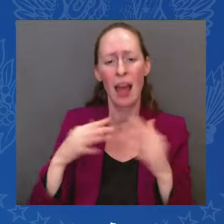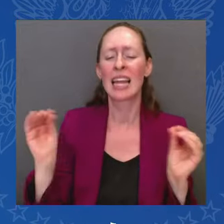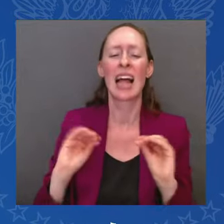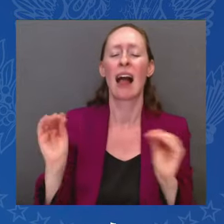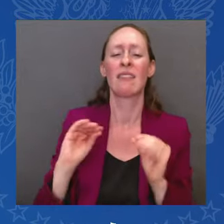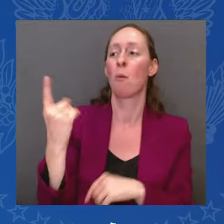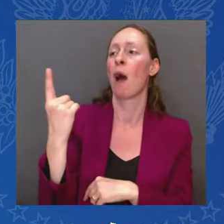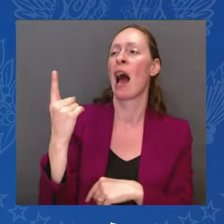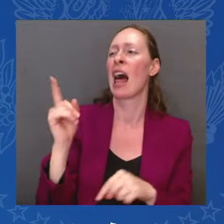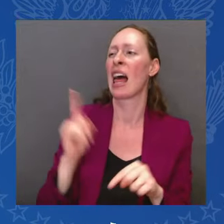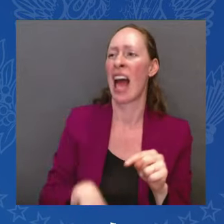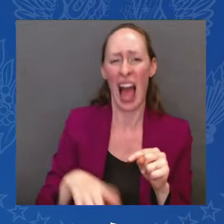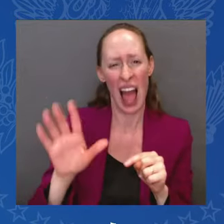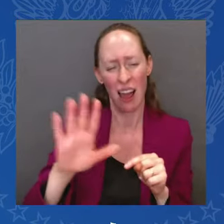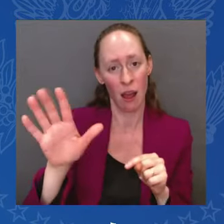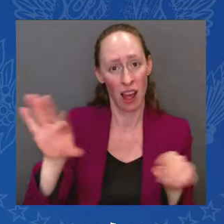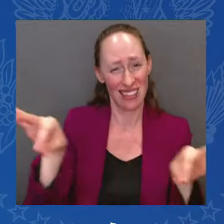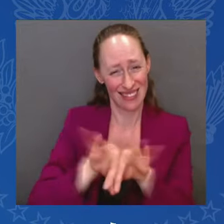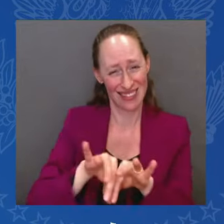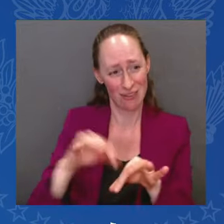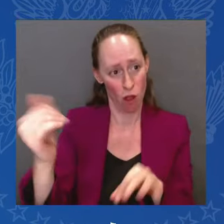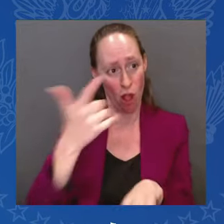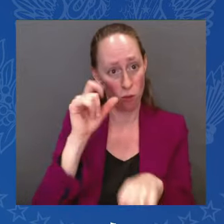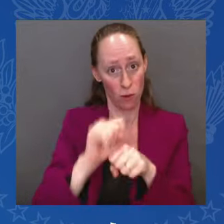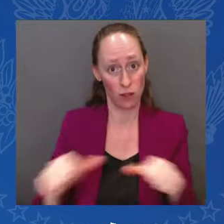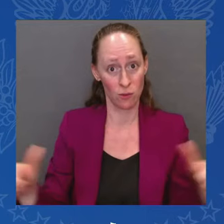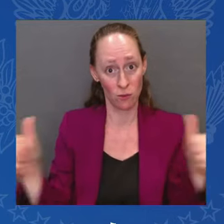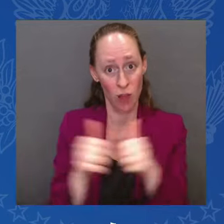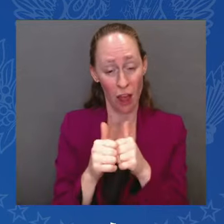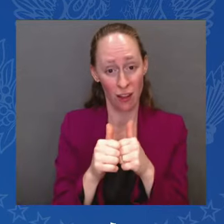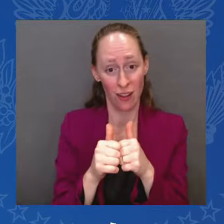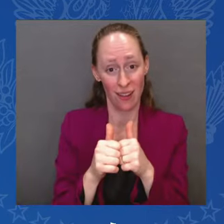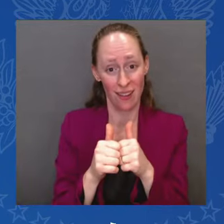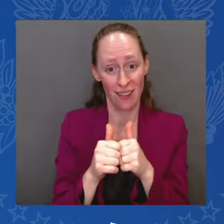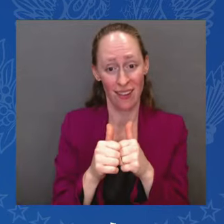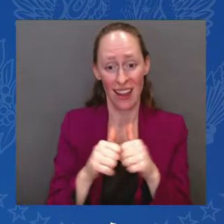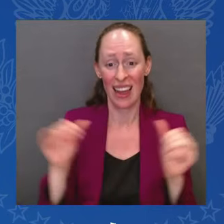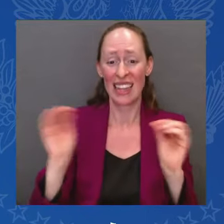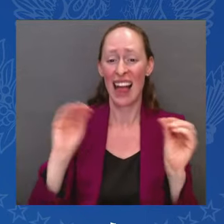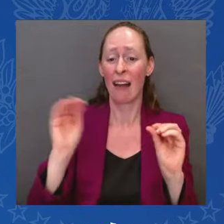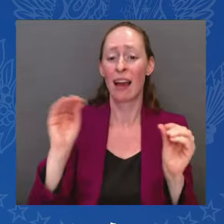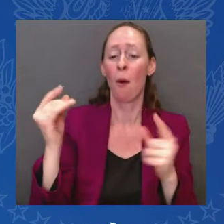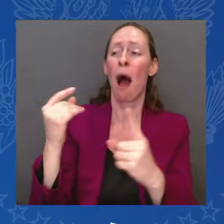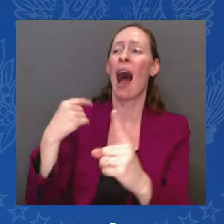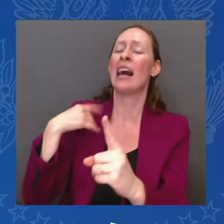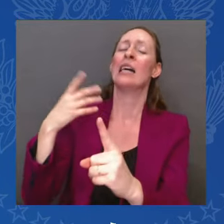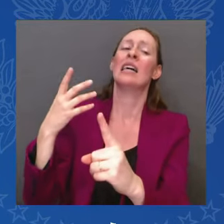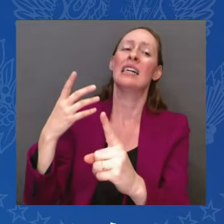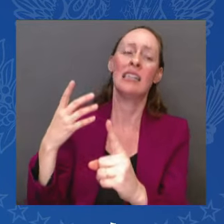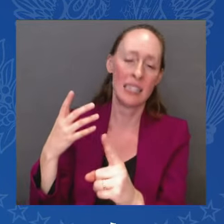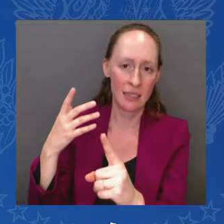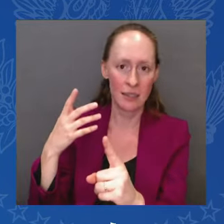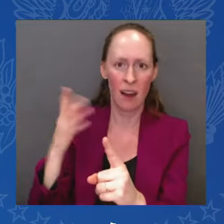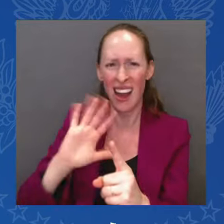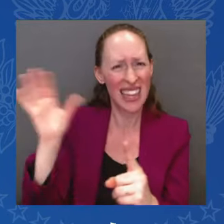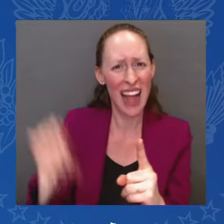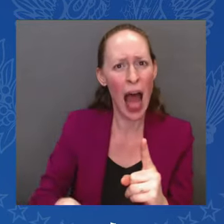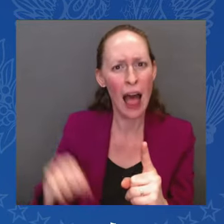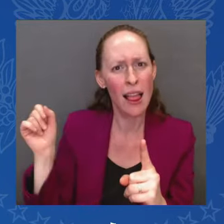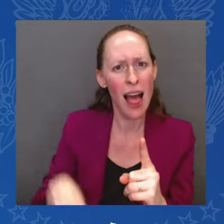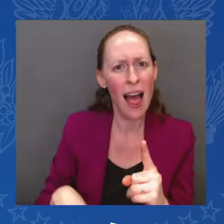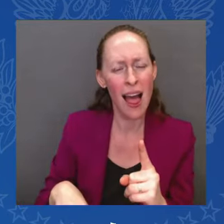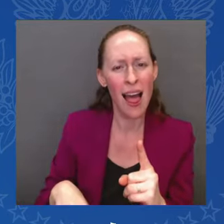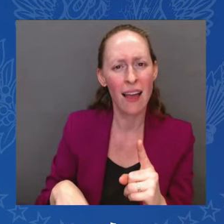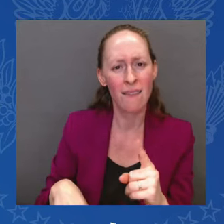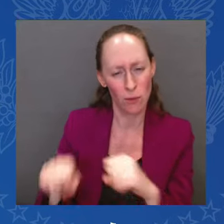it together. Nothing we've ever tried to solve, when we've done it together, we haven't succeeded. God bless you all. May God